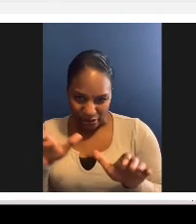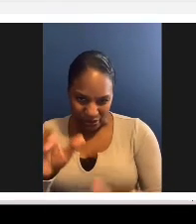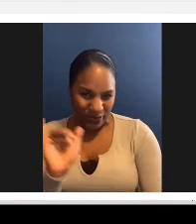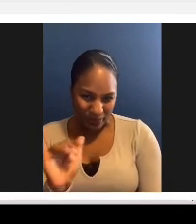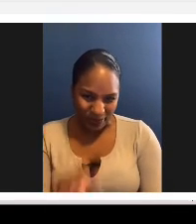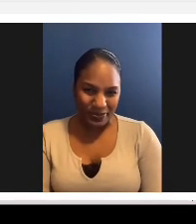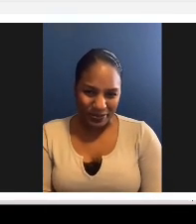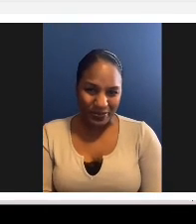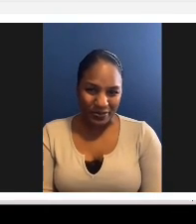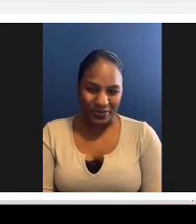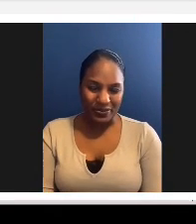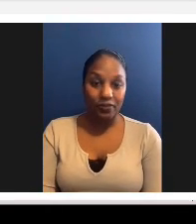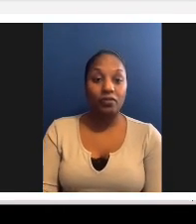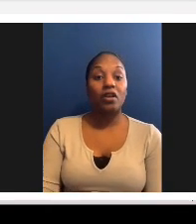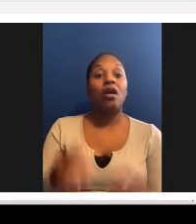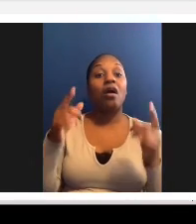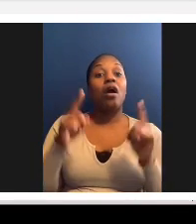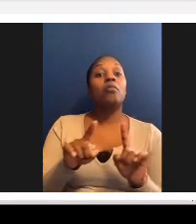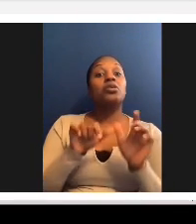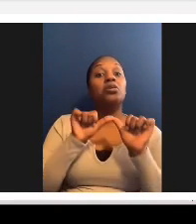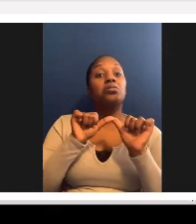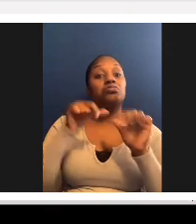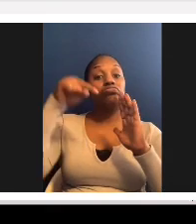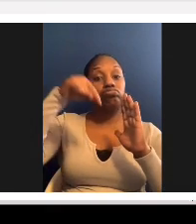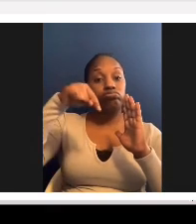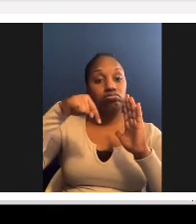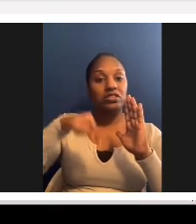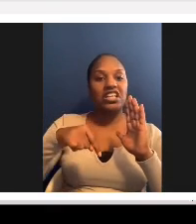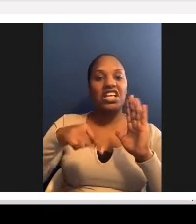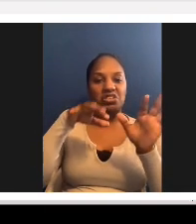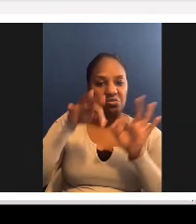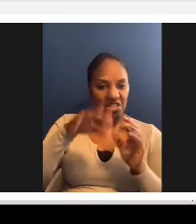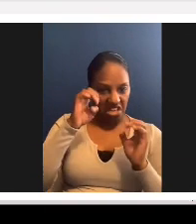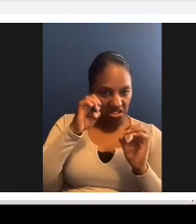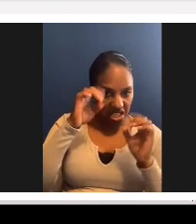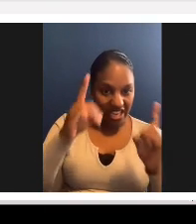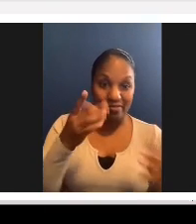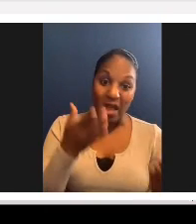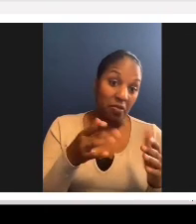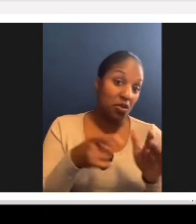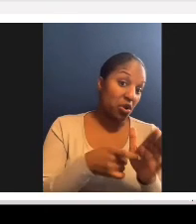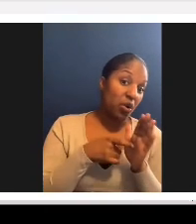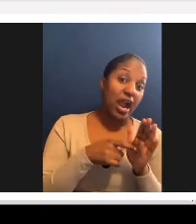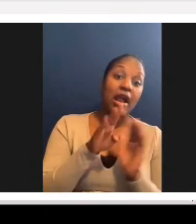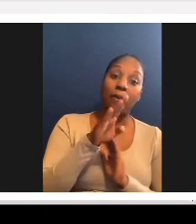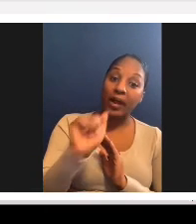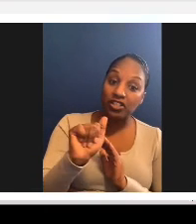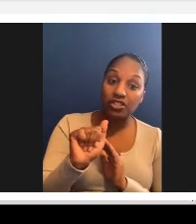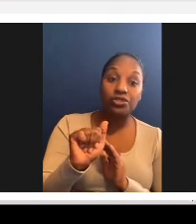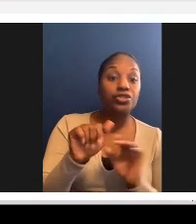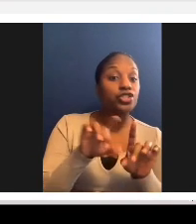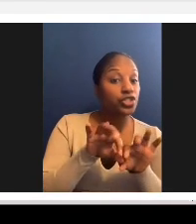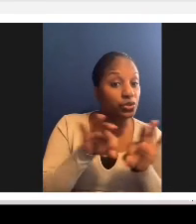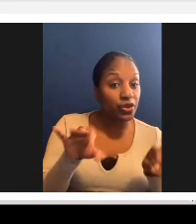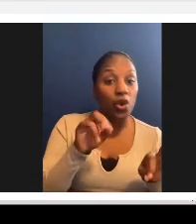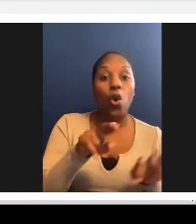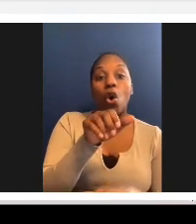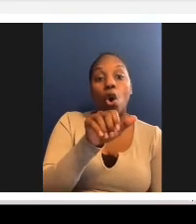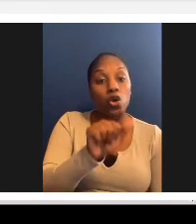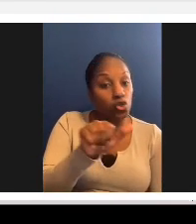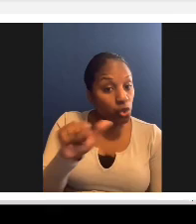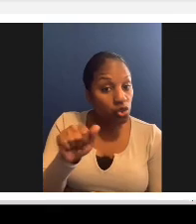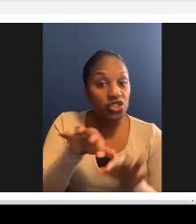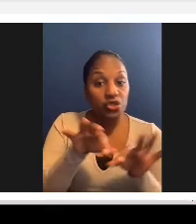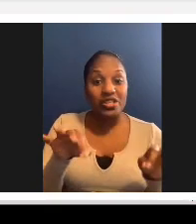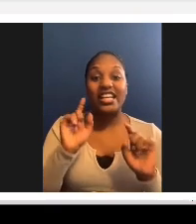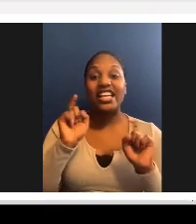As you continue to scroll down, it tells you what the education is. You know, it might require a bachelor's degree or an associate degree. It gives you the